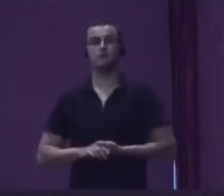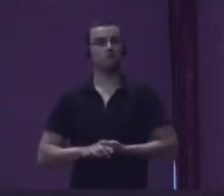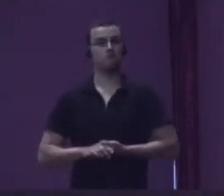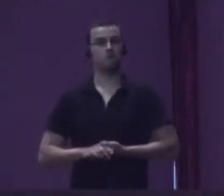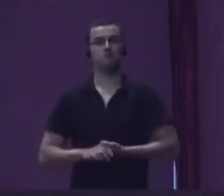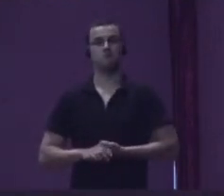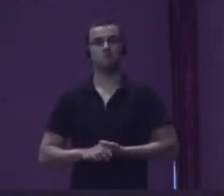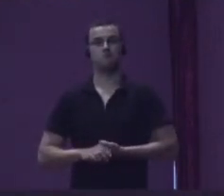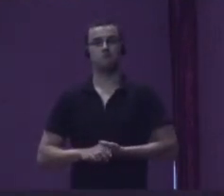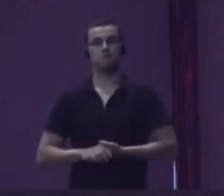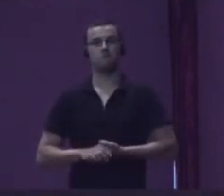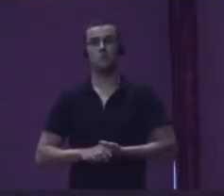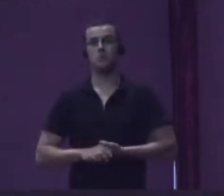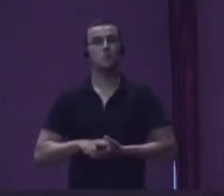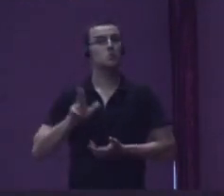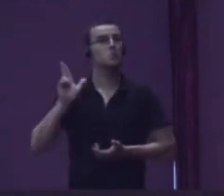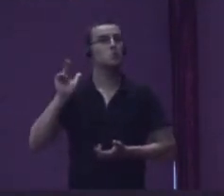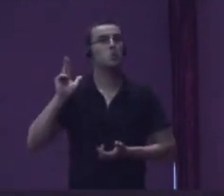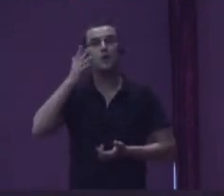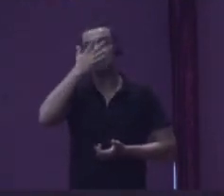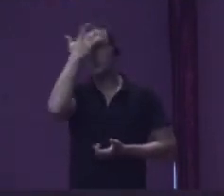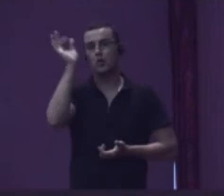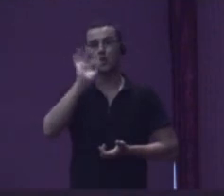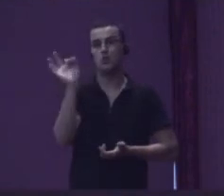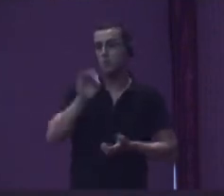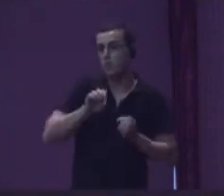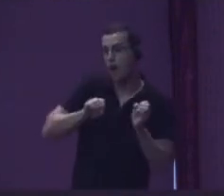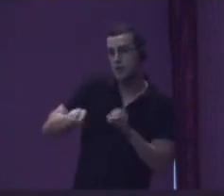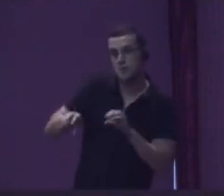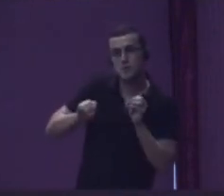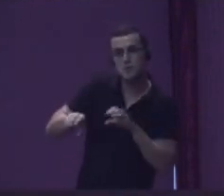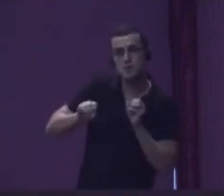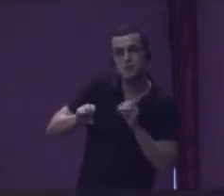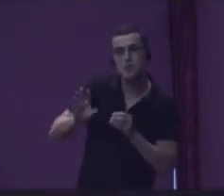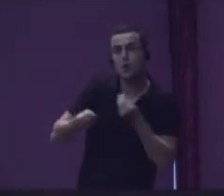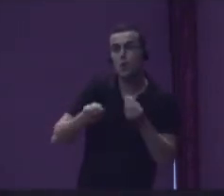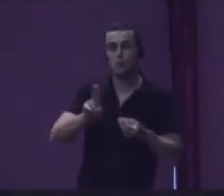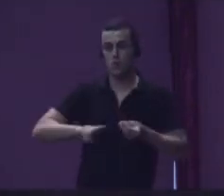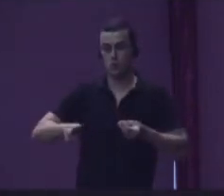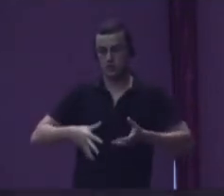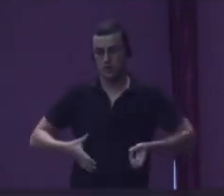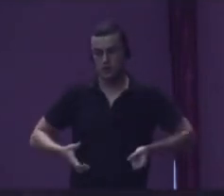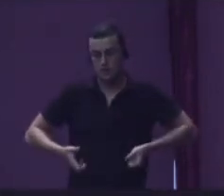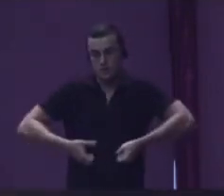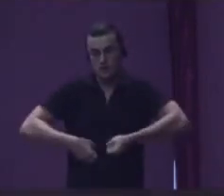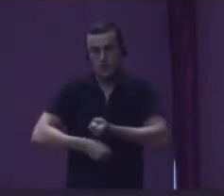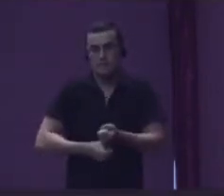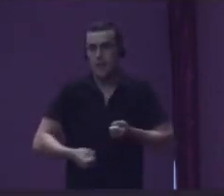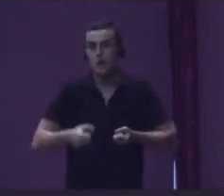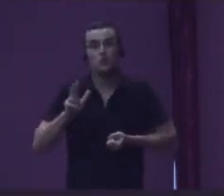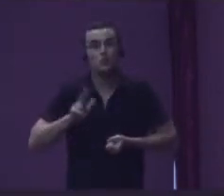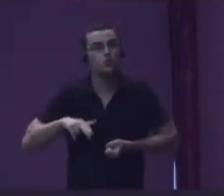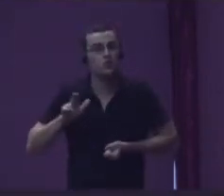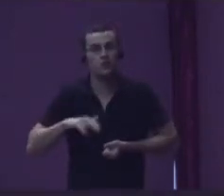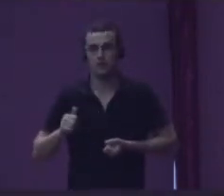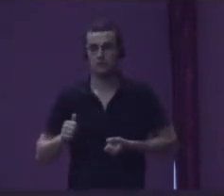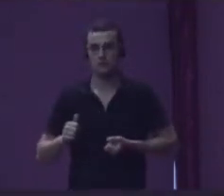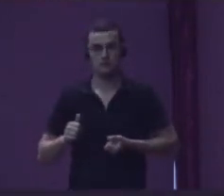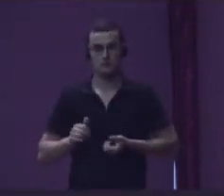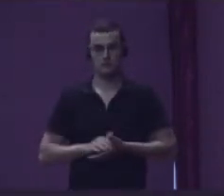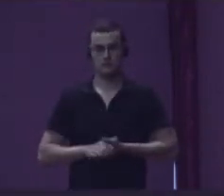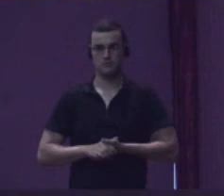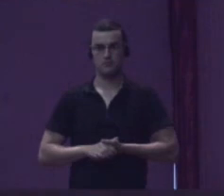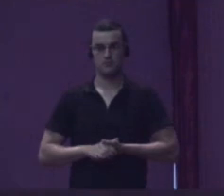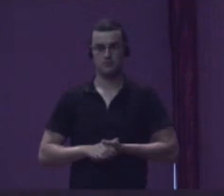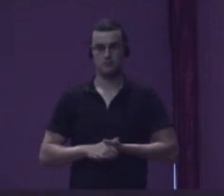anything about blood pressure. And the nurse, and this was the last training program I saw, tells